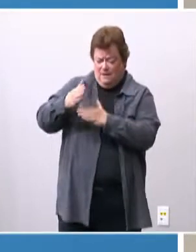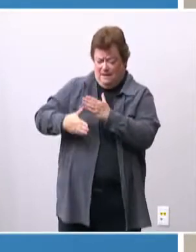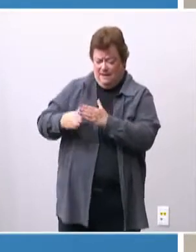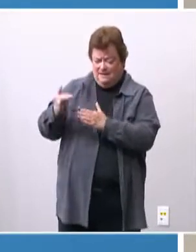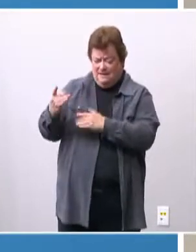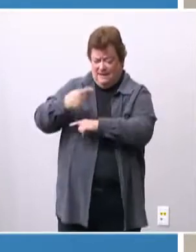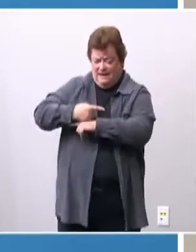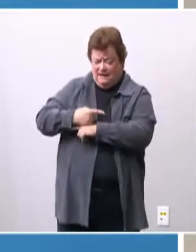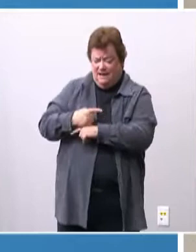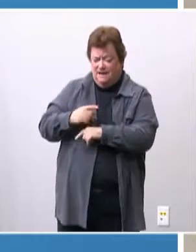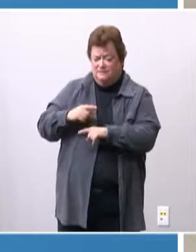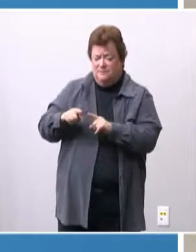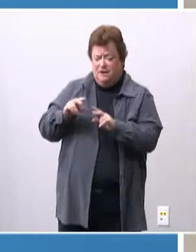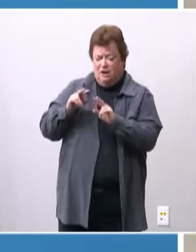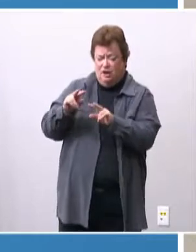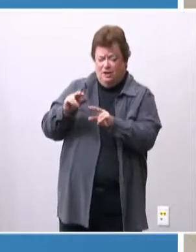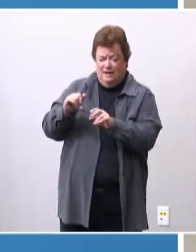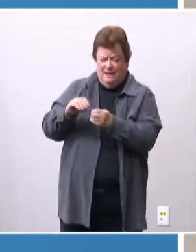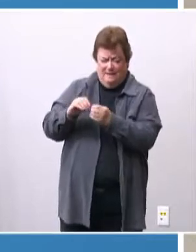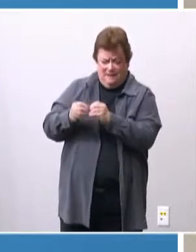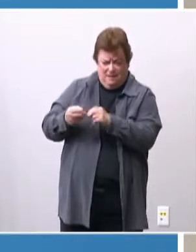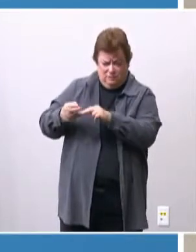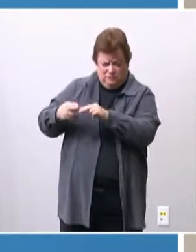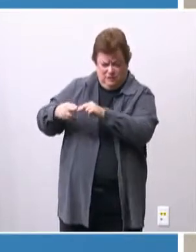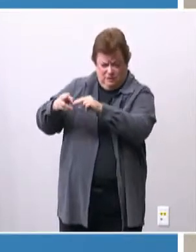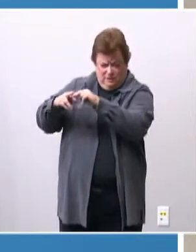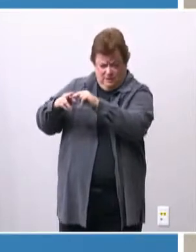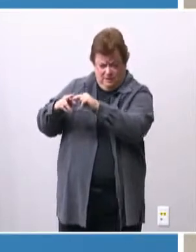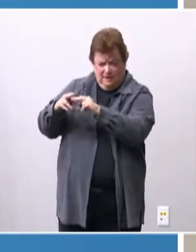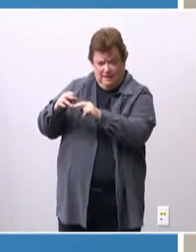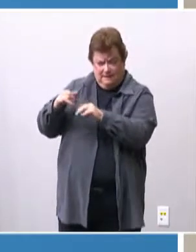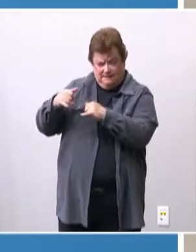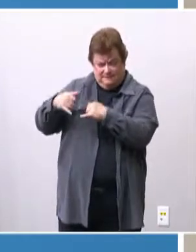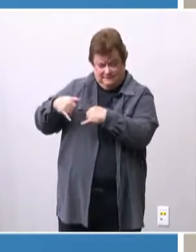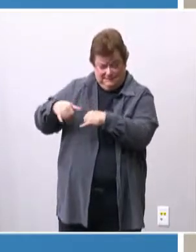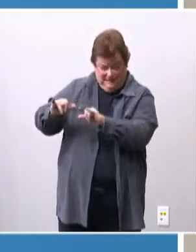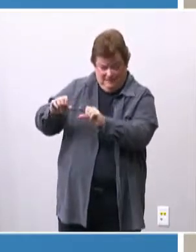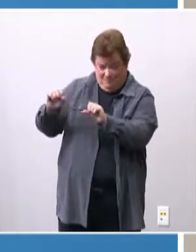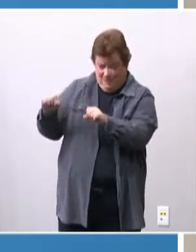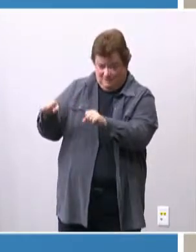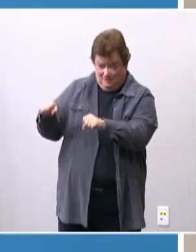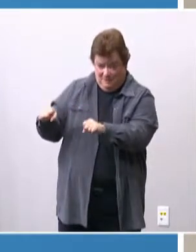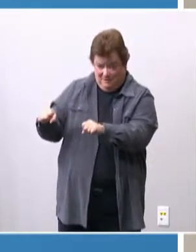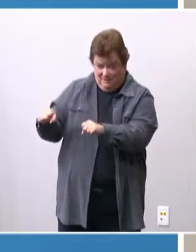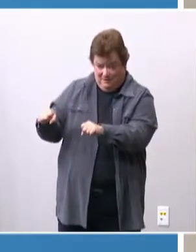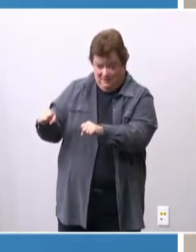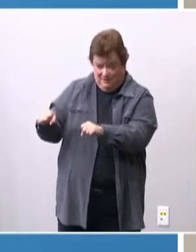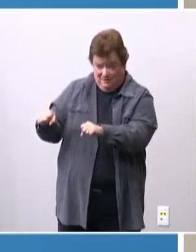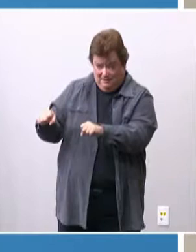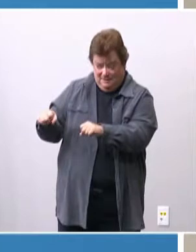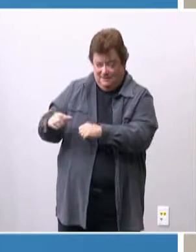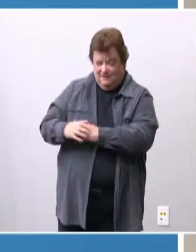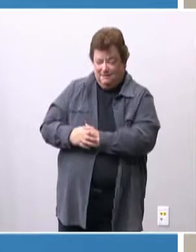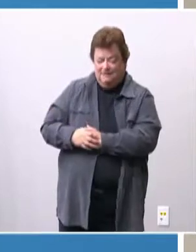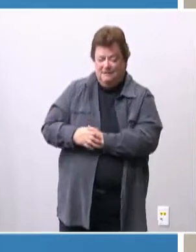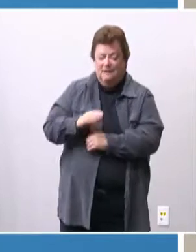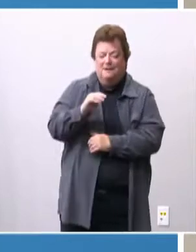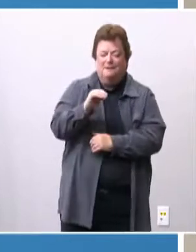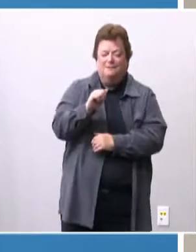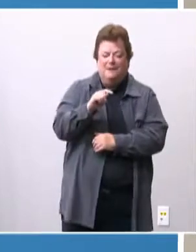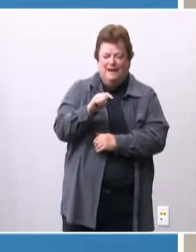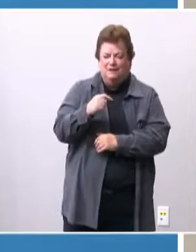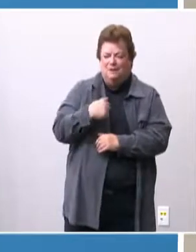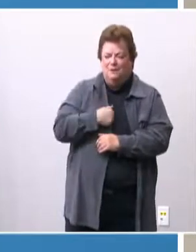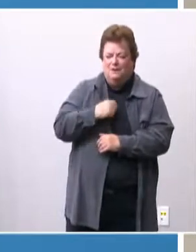way cases and positivity rates are going, is that still a realistic possibility? You know, Matt, we're